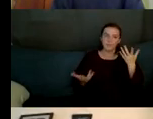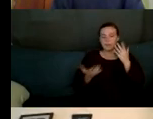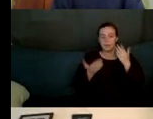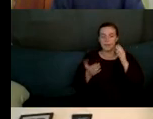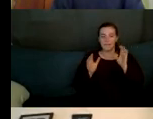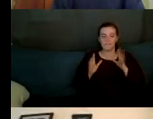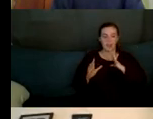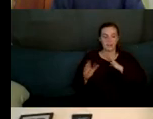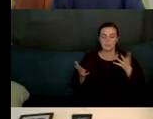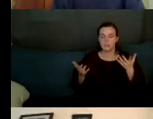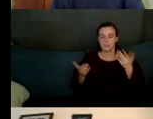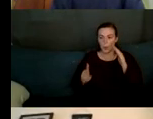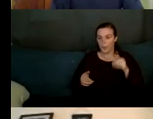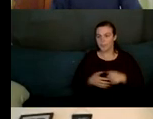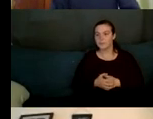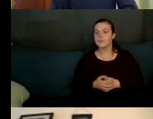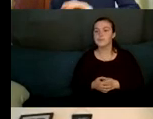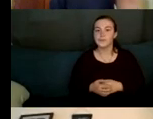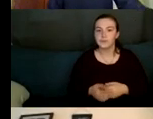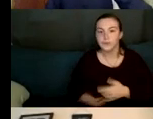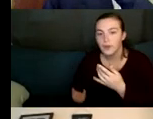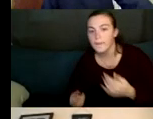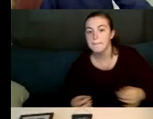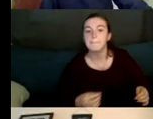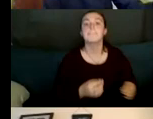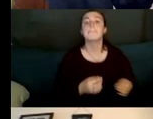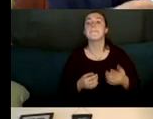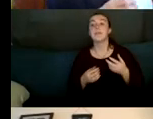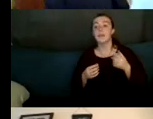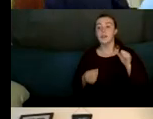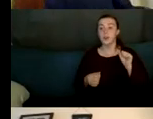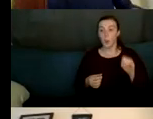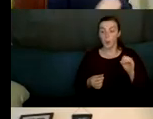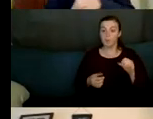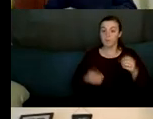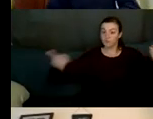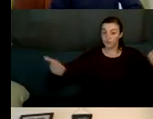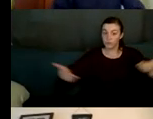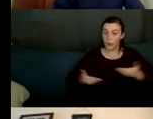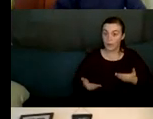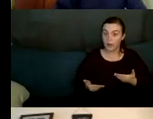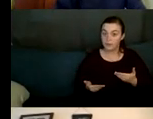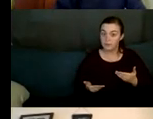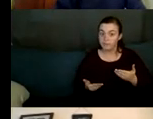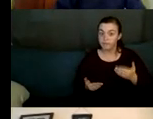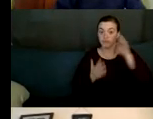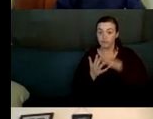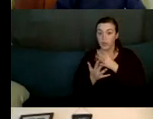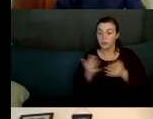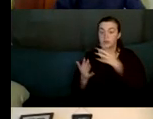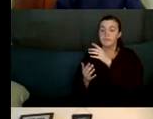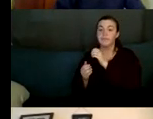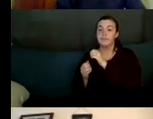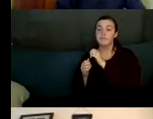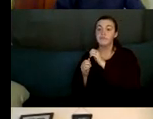all right, there we go. So welcome to scheduling for the